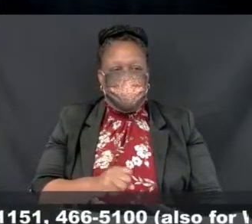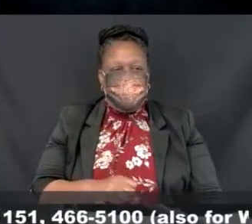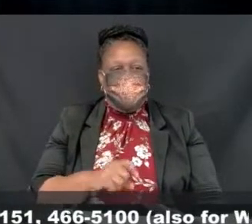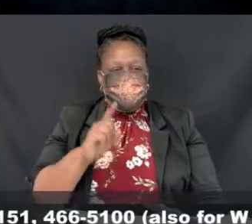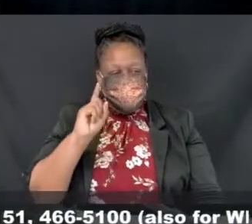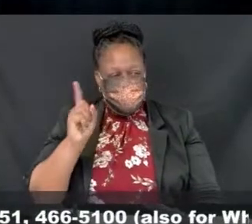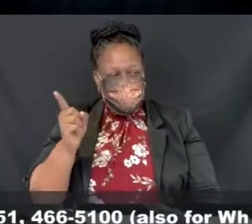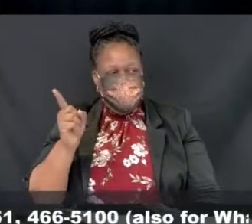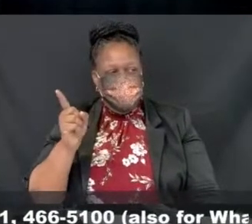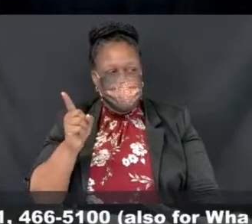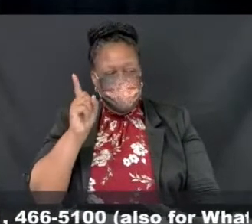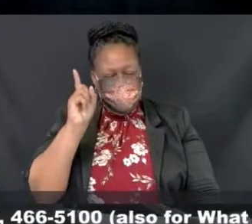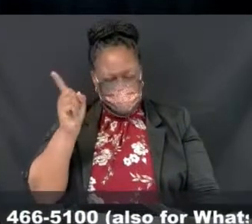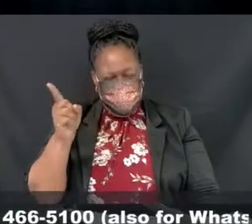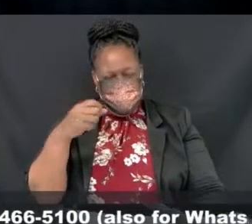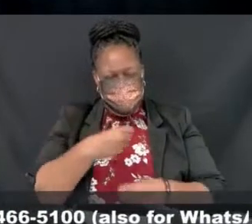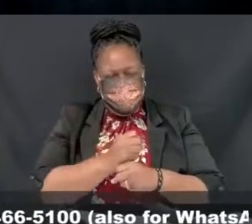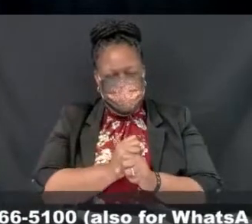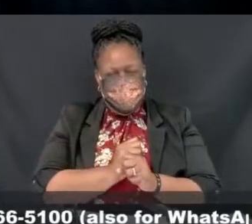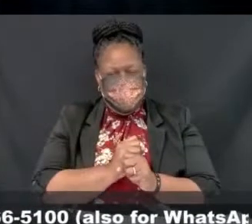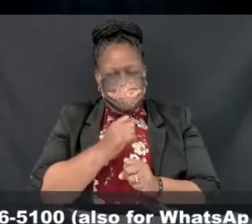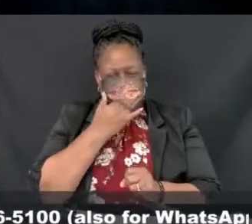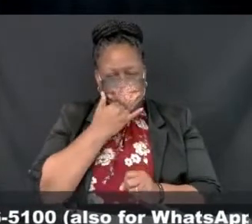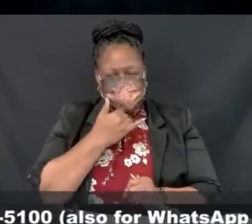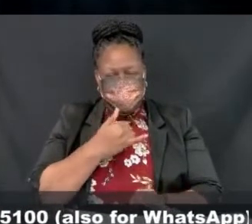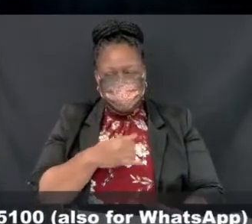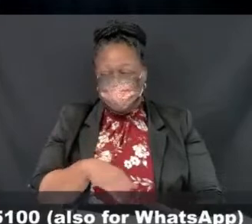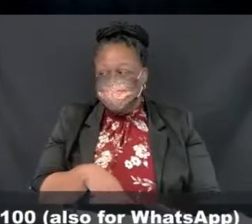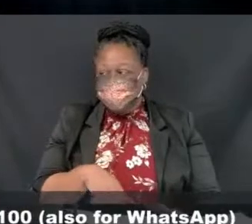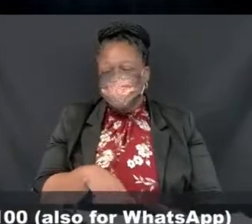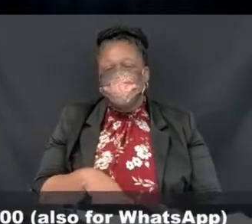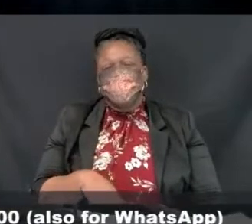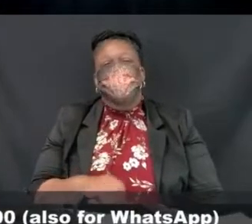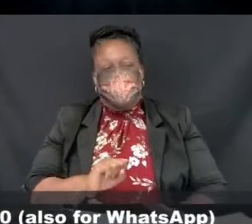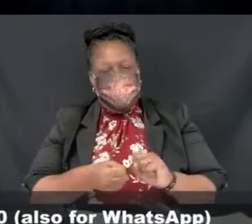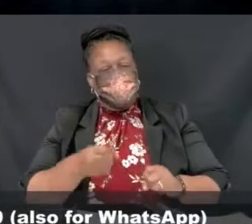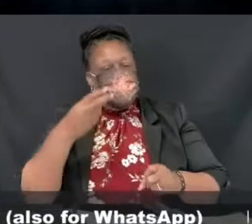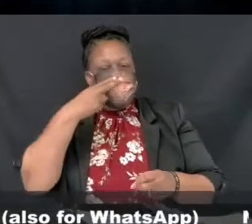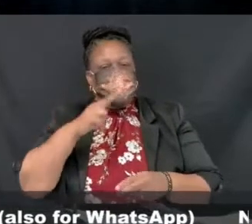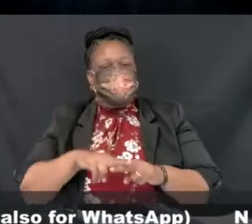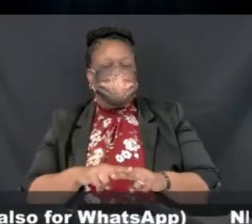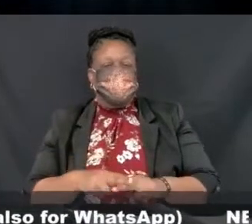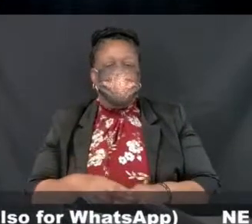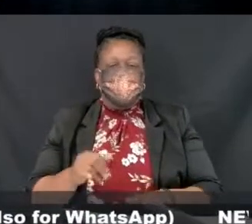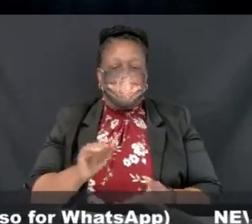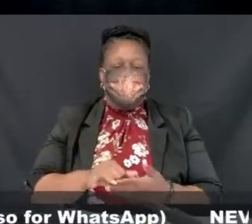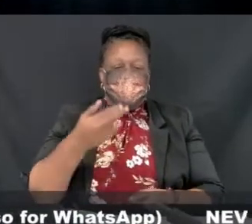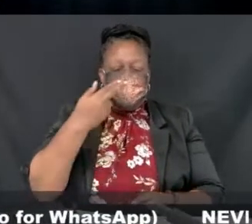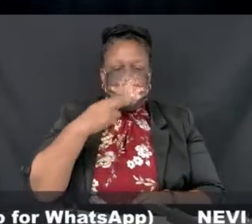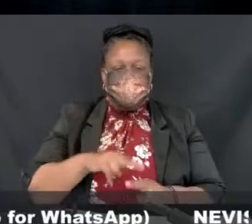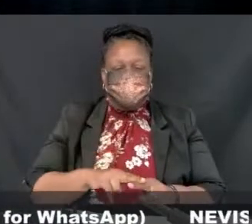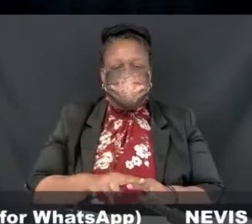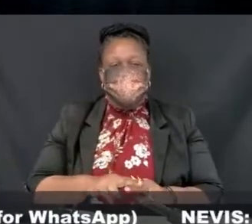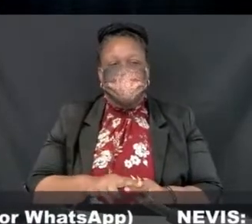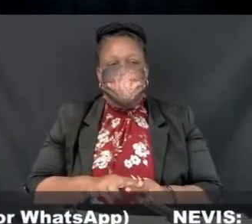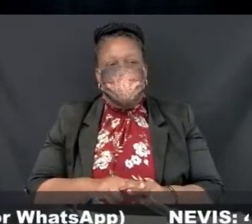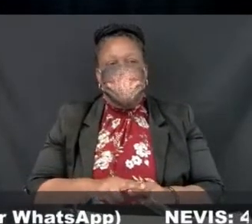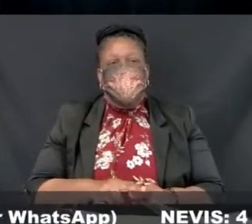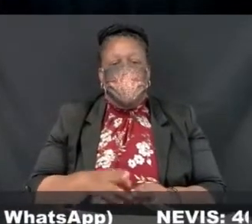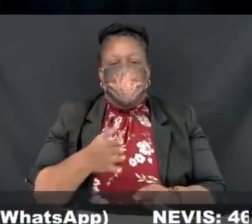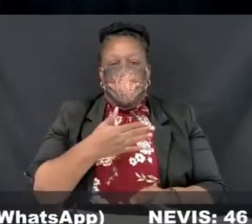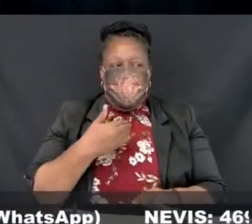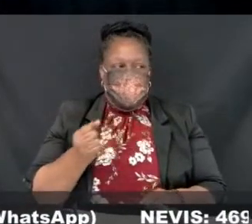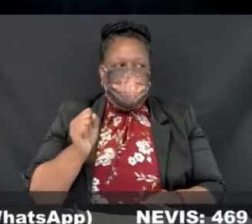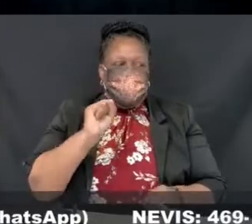through social media. So these were fun things, it was fun. At times it was challenging, but we had fun